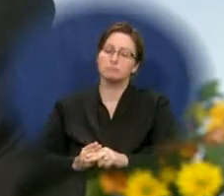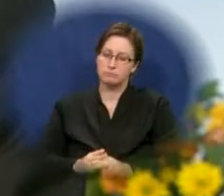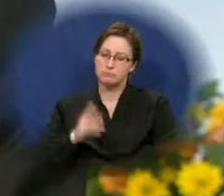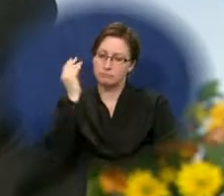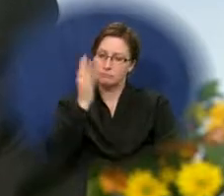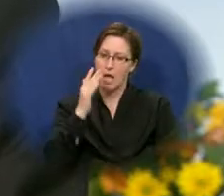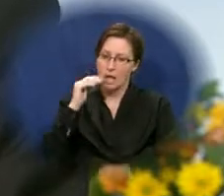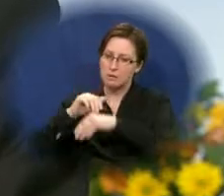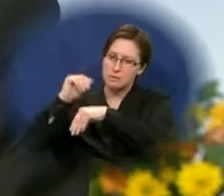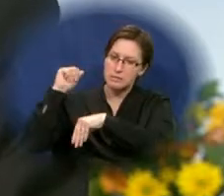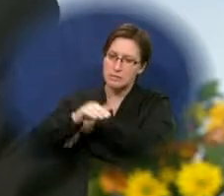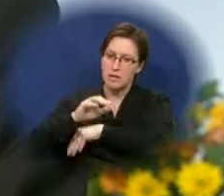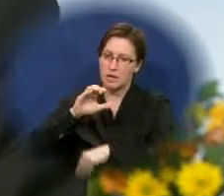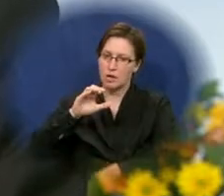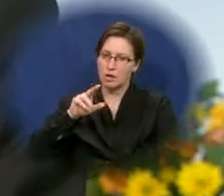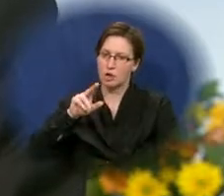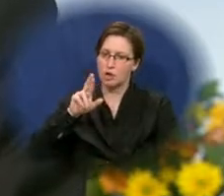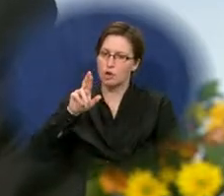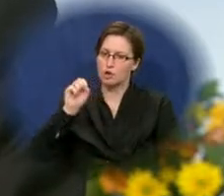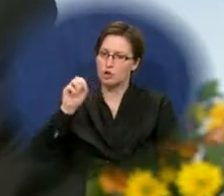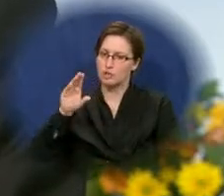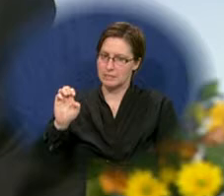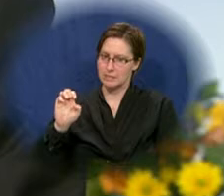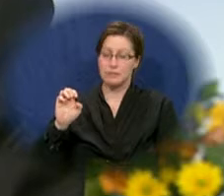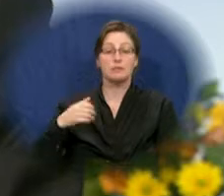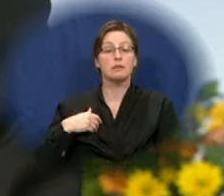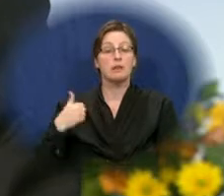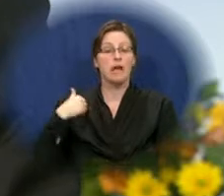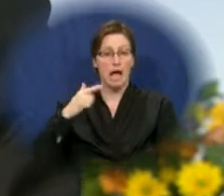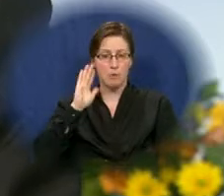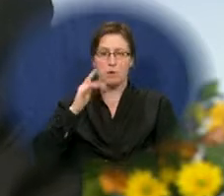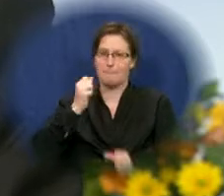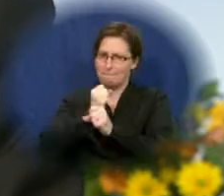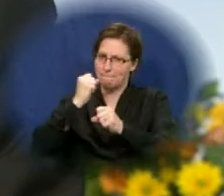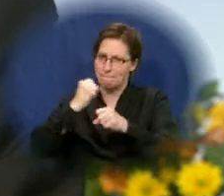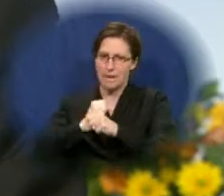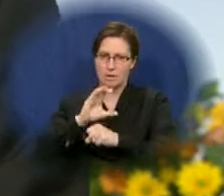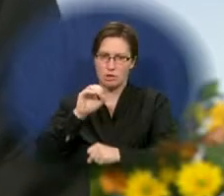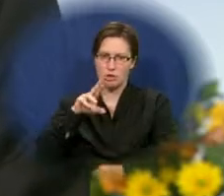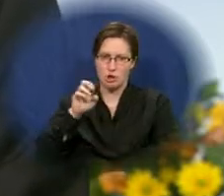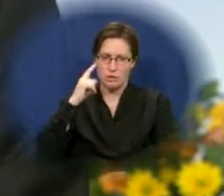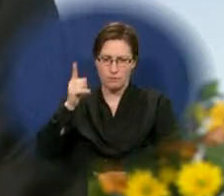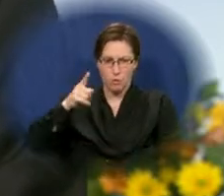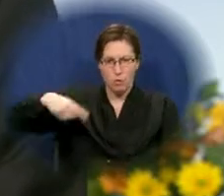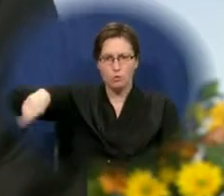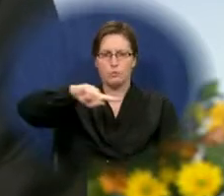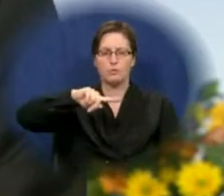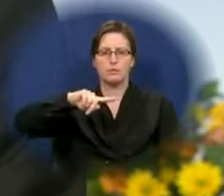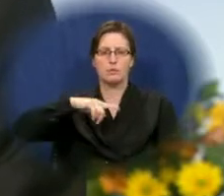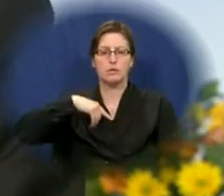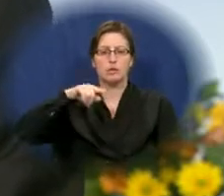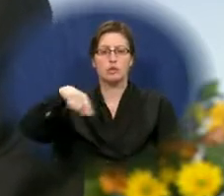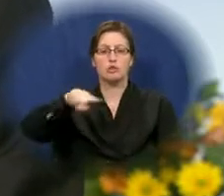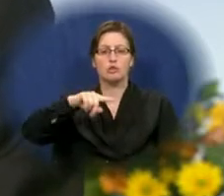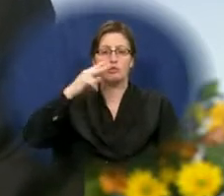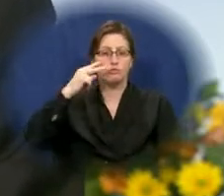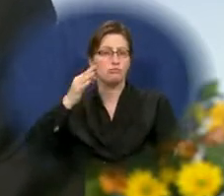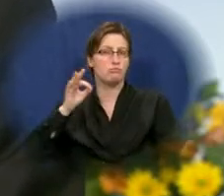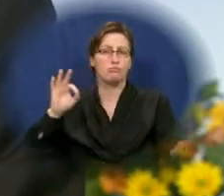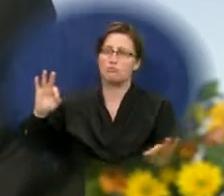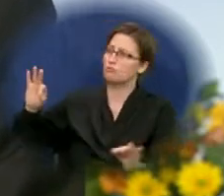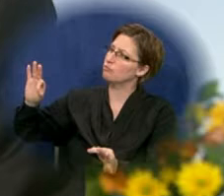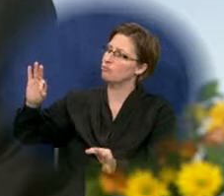send a curse upon you, and of your blessing I will make a curse. You have turned aside from the